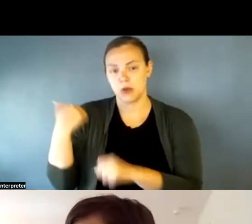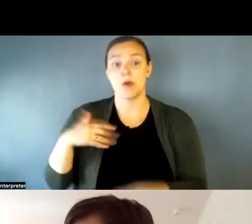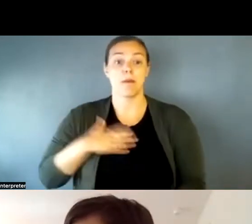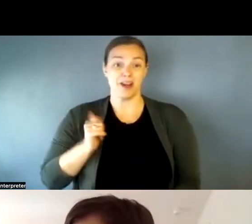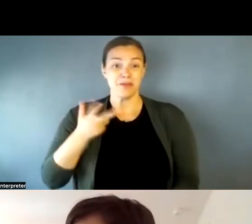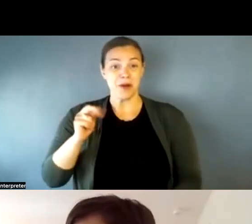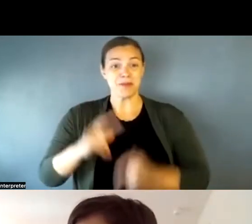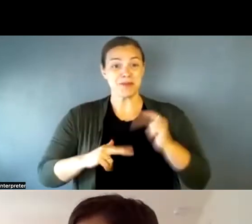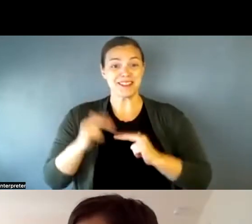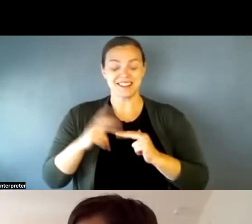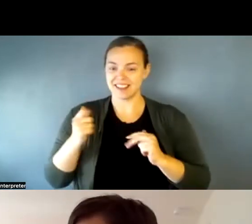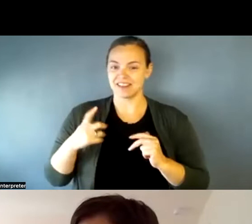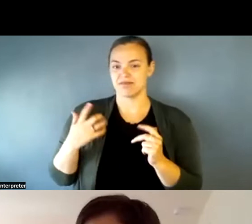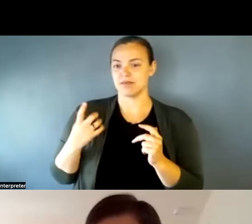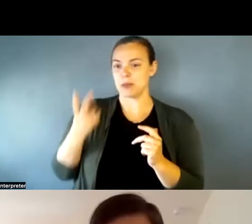in other places.